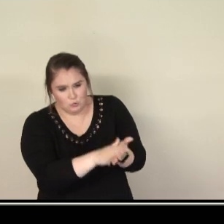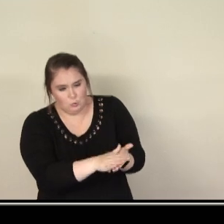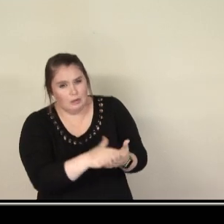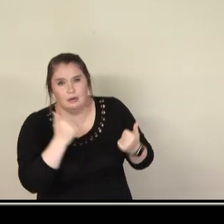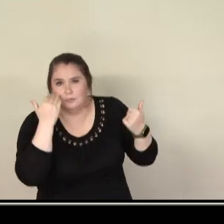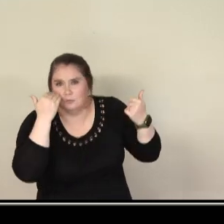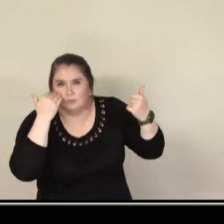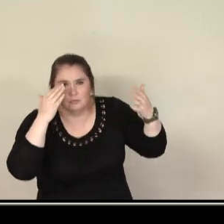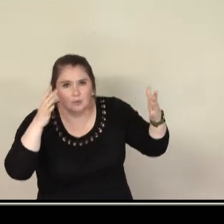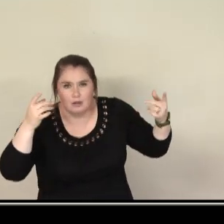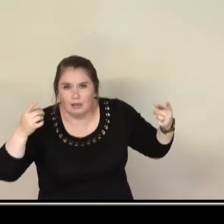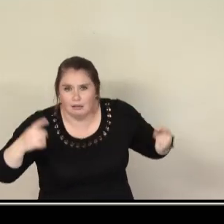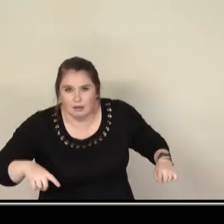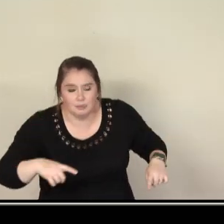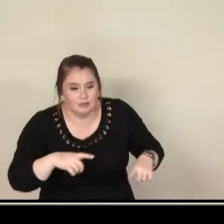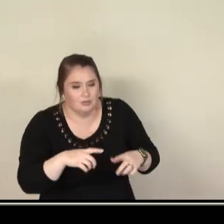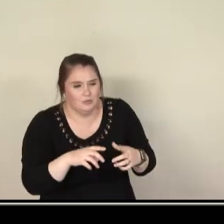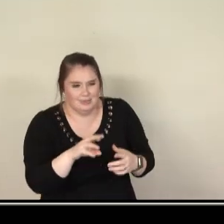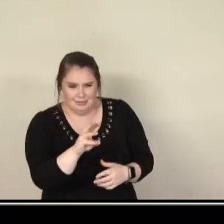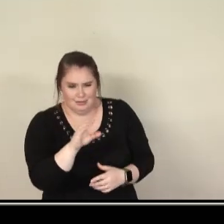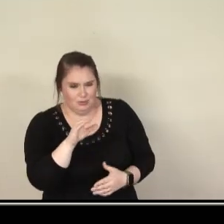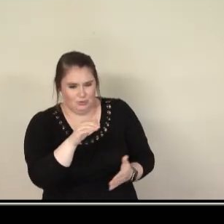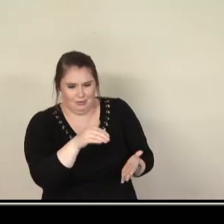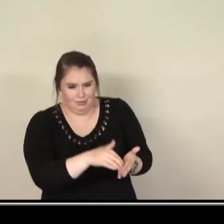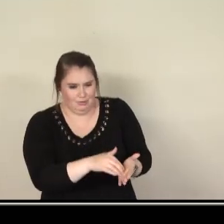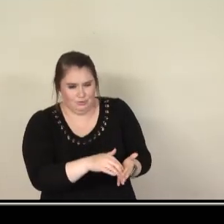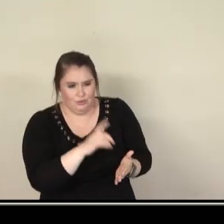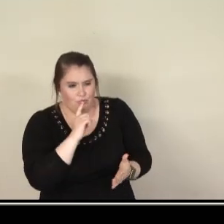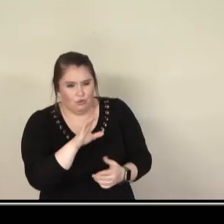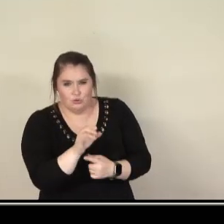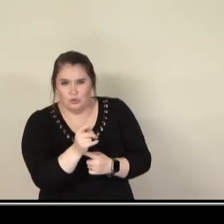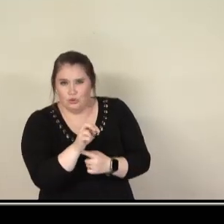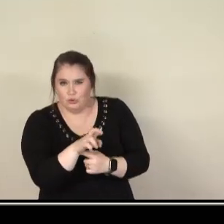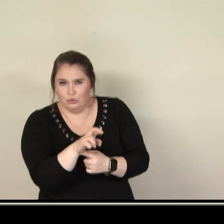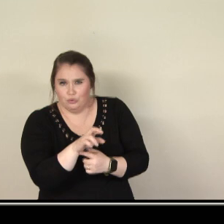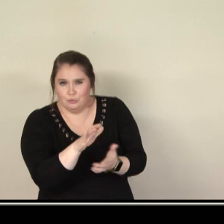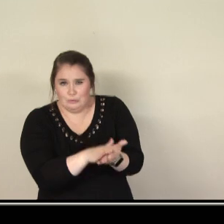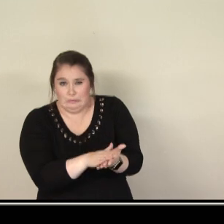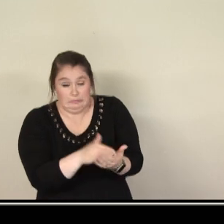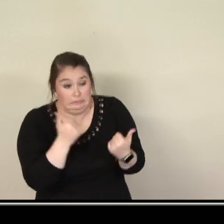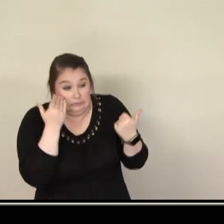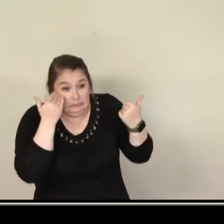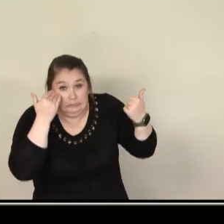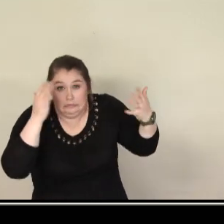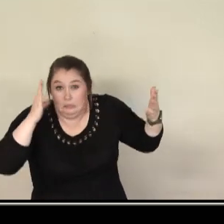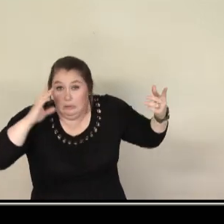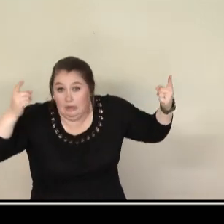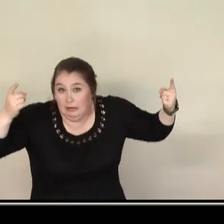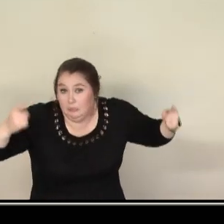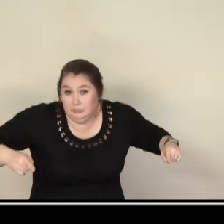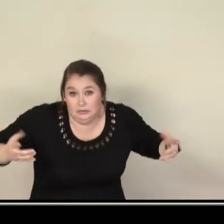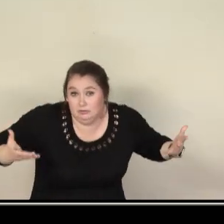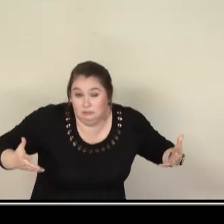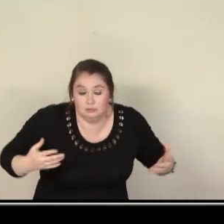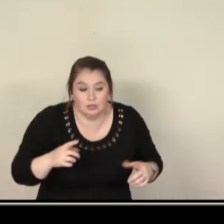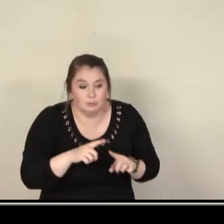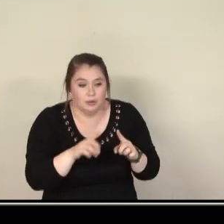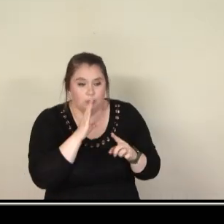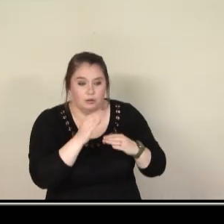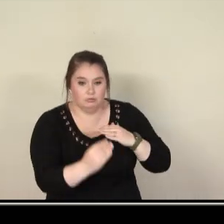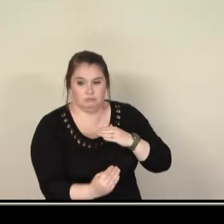of 600 or 600,000 or something reduction for charter schools. So I don't know where that's going to end up. That will impact